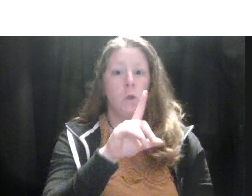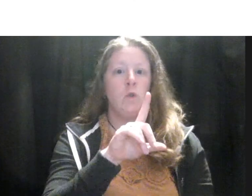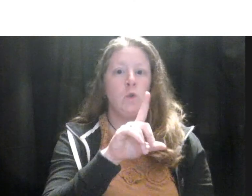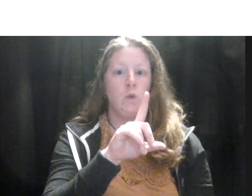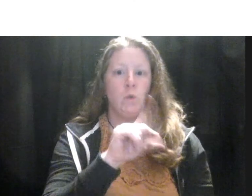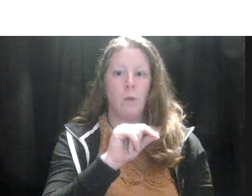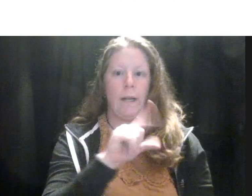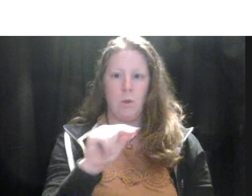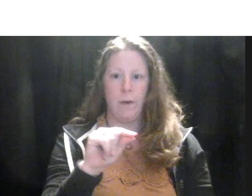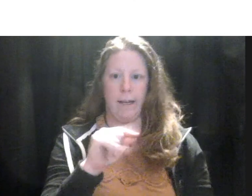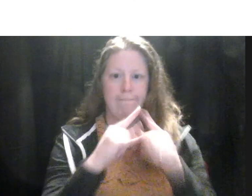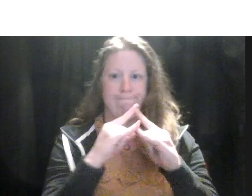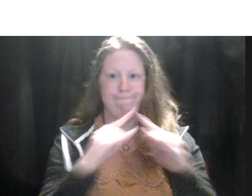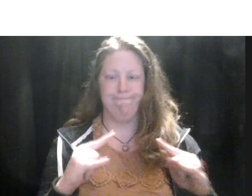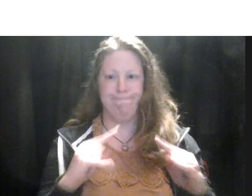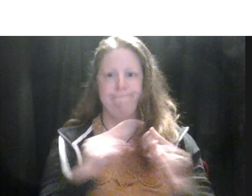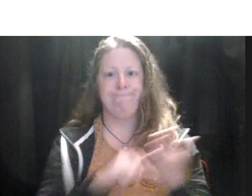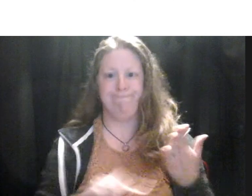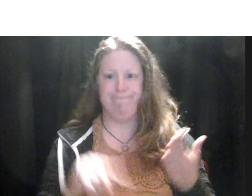Just a little bit of history.